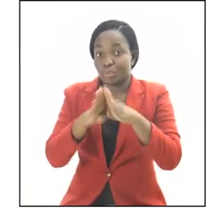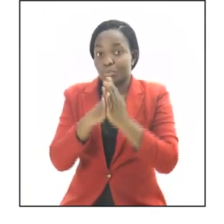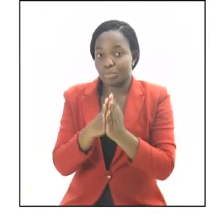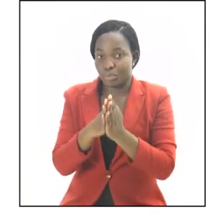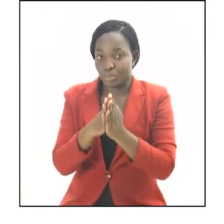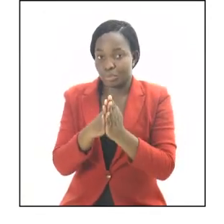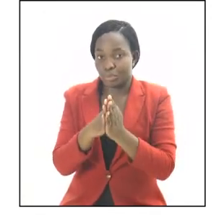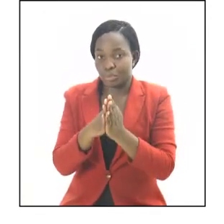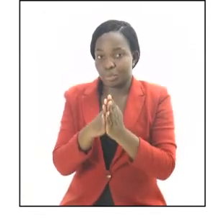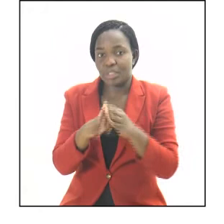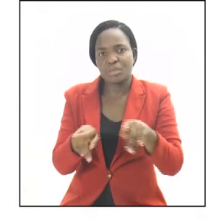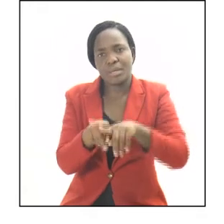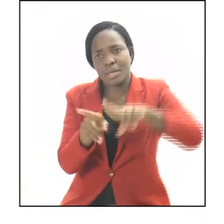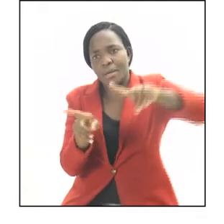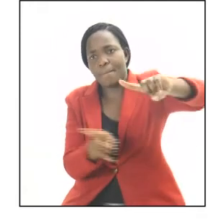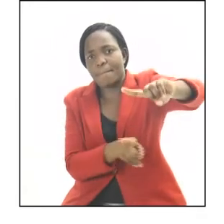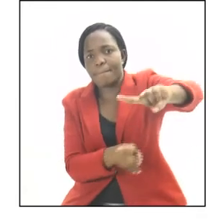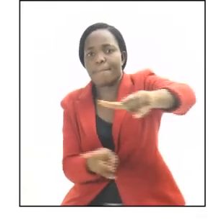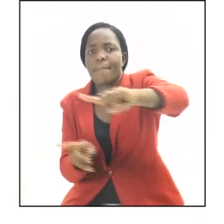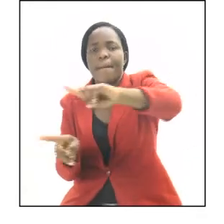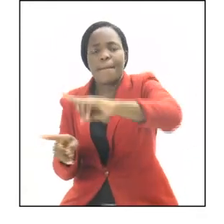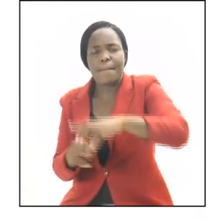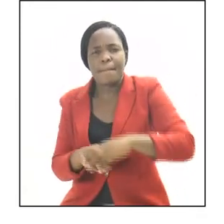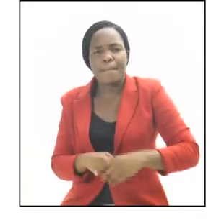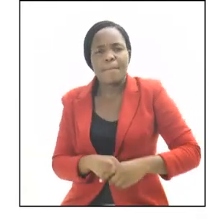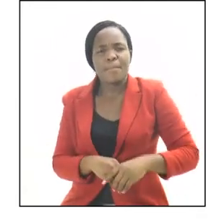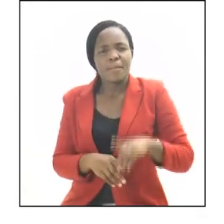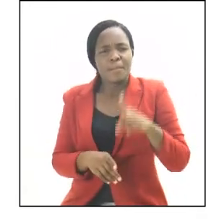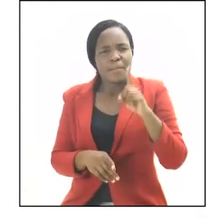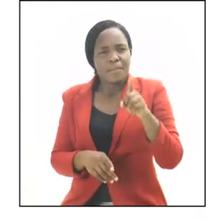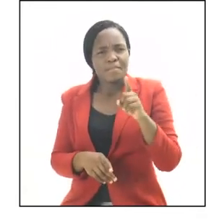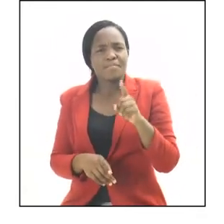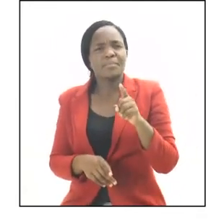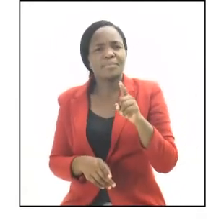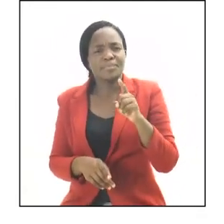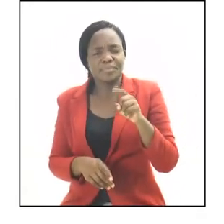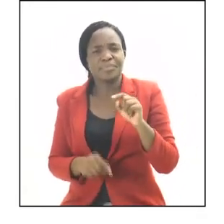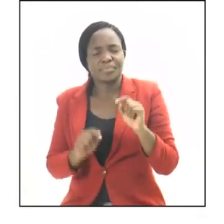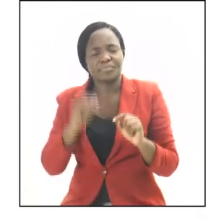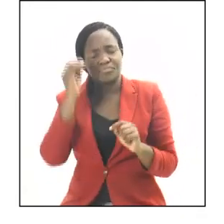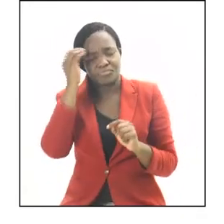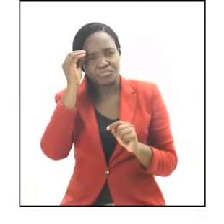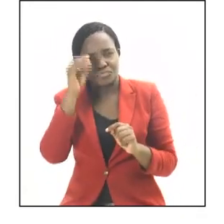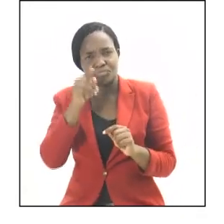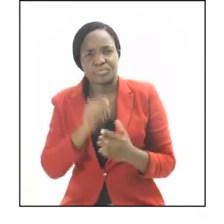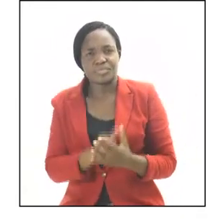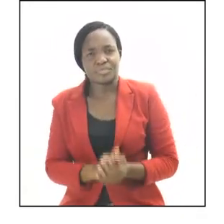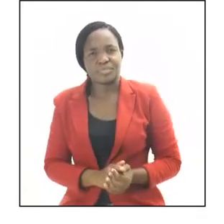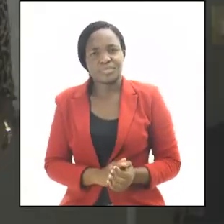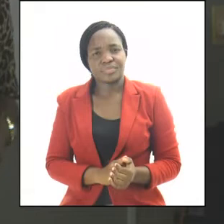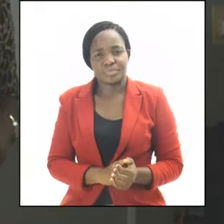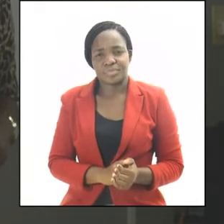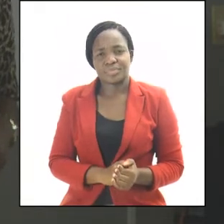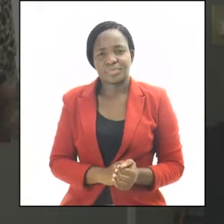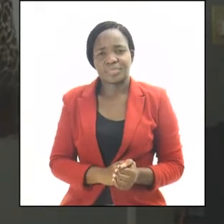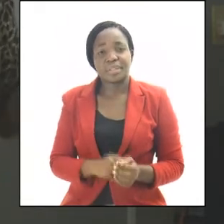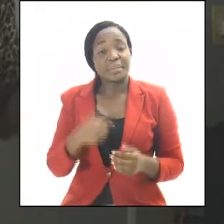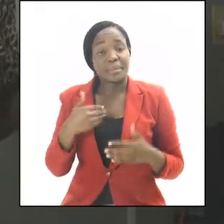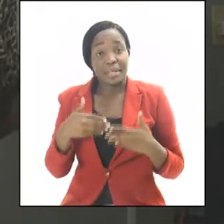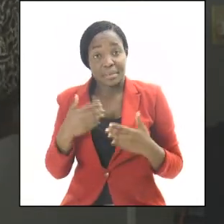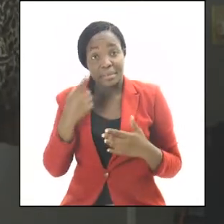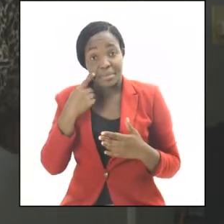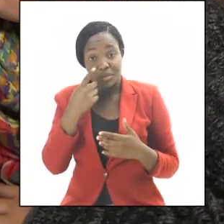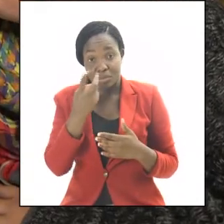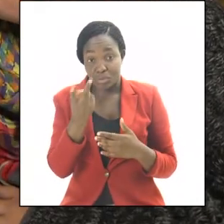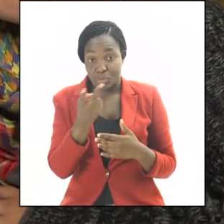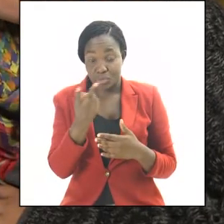they make a parallelogram. I never knew one could do this. I'm glad to see the 2 of you are